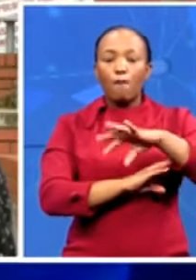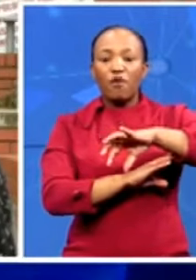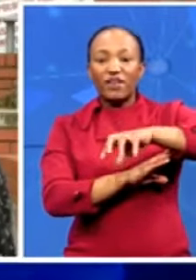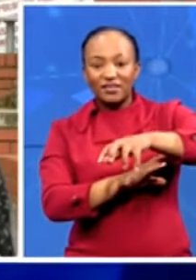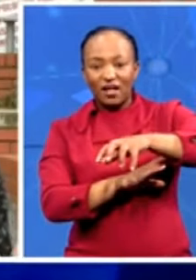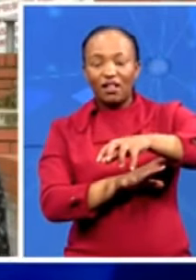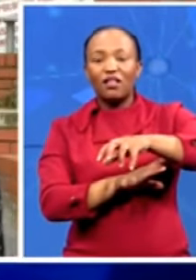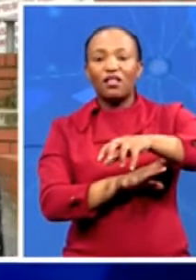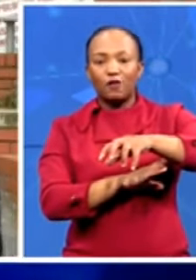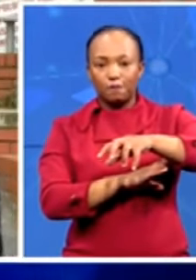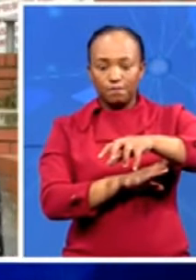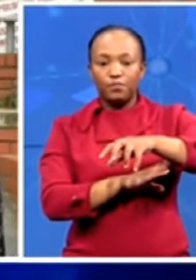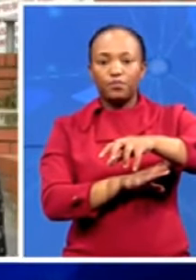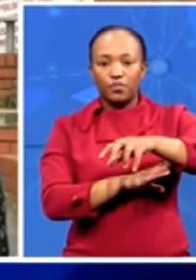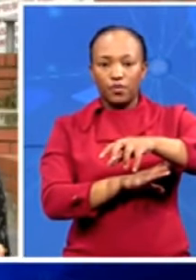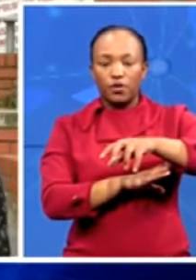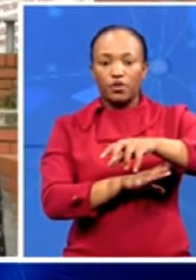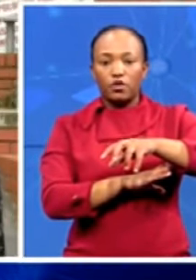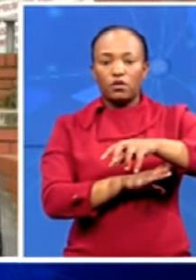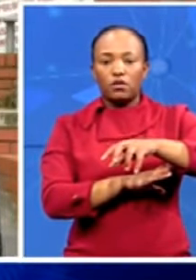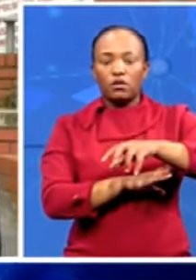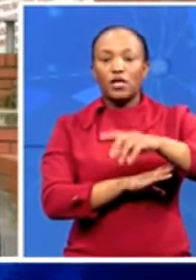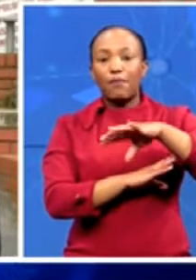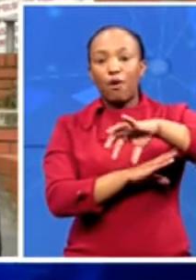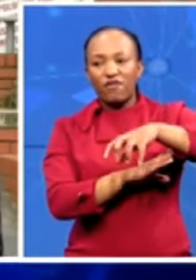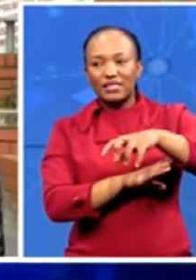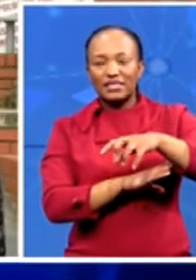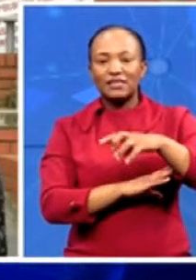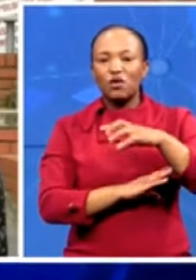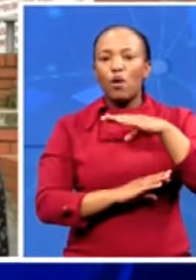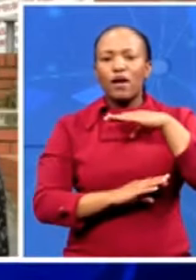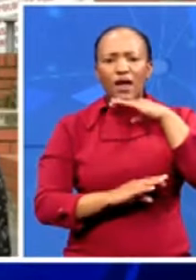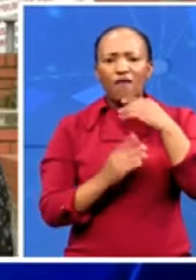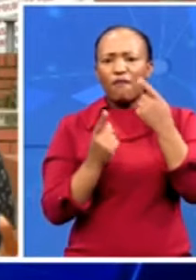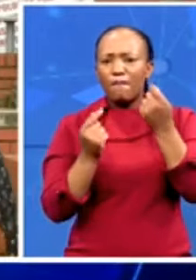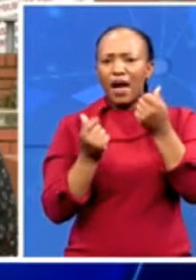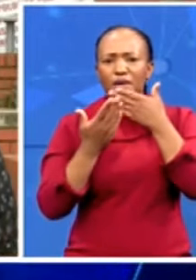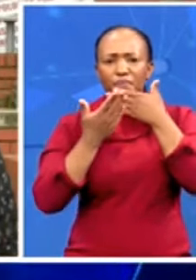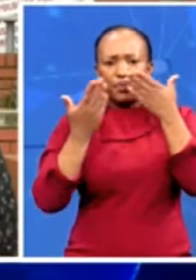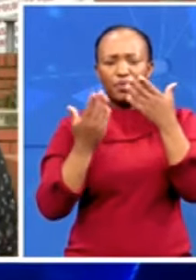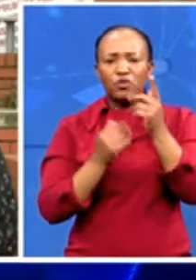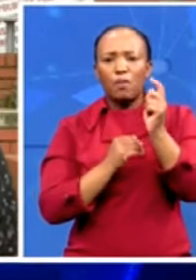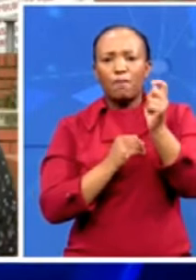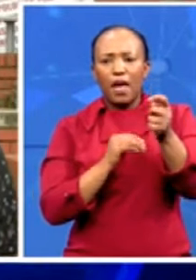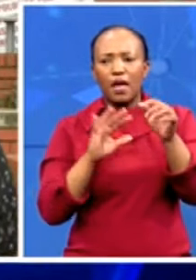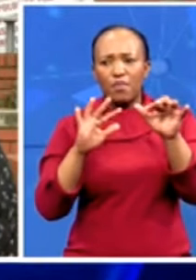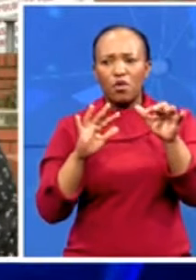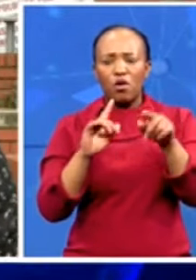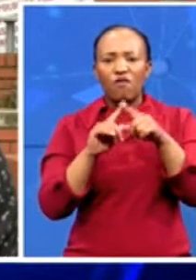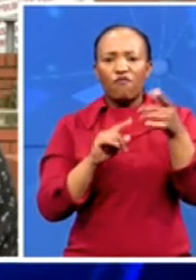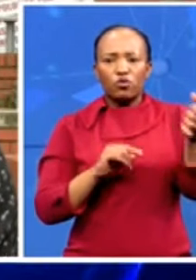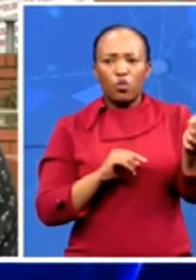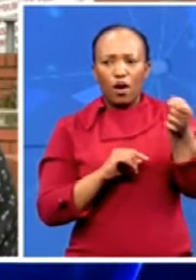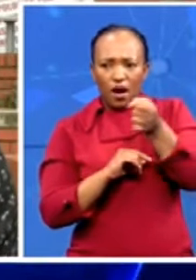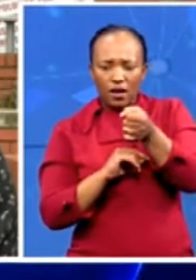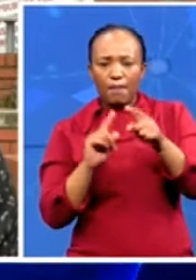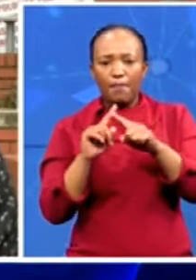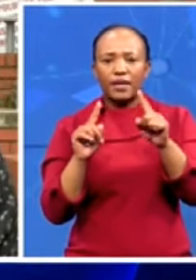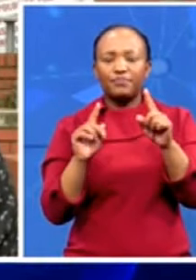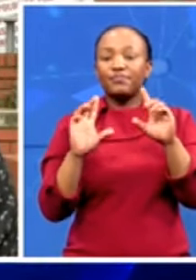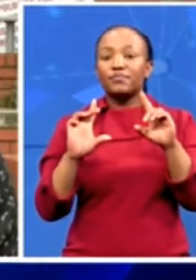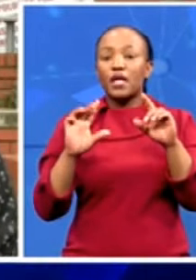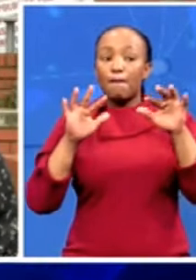across the province, because they don't have enough money to actually pay all of the people that they need to be hired. But the public protector did say that it needs to be addressed.